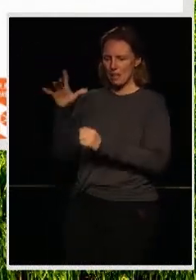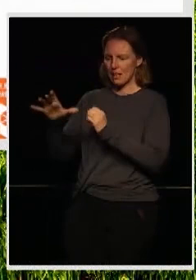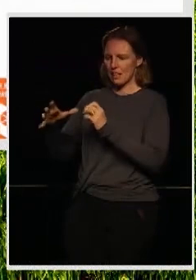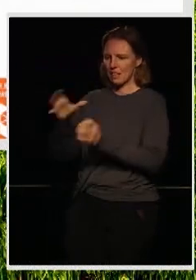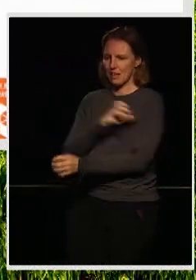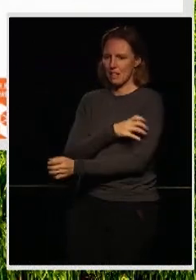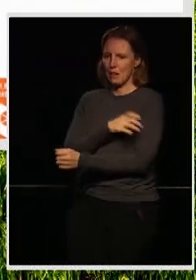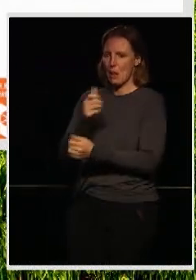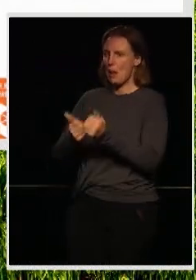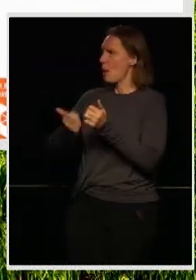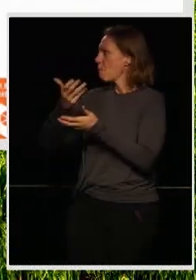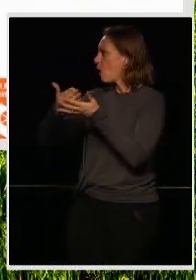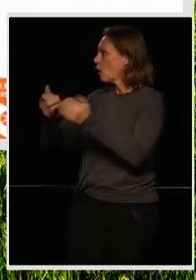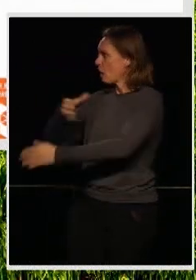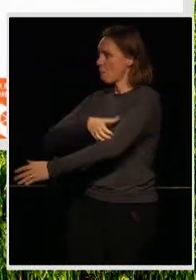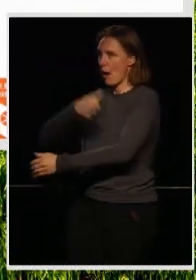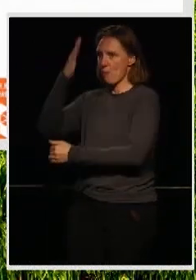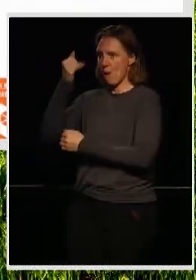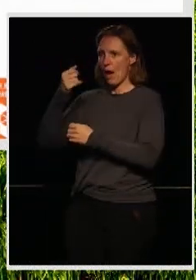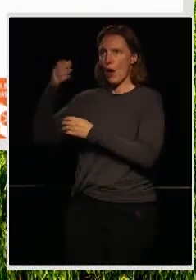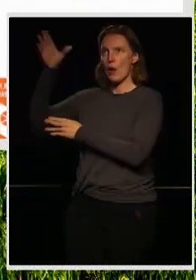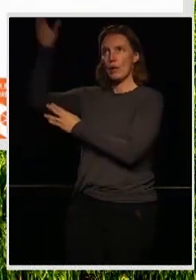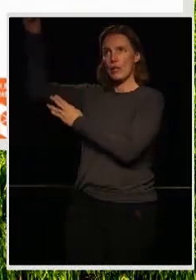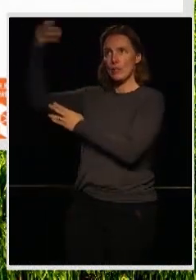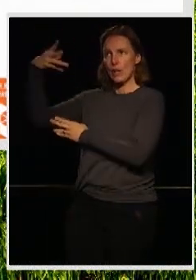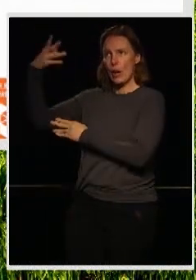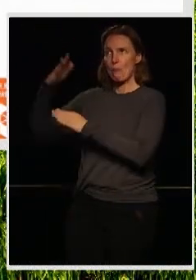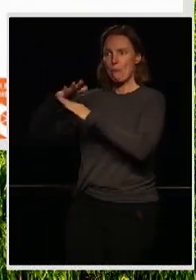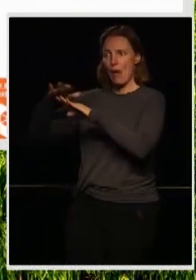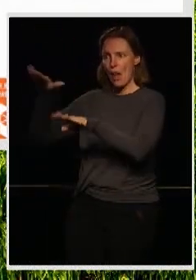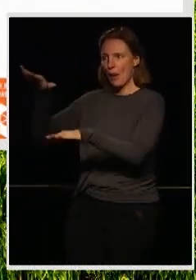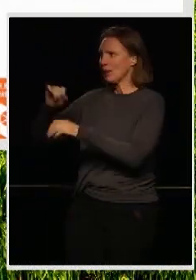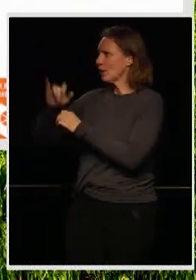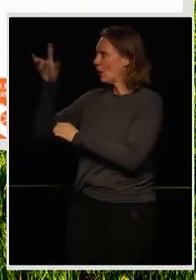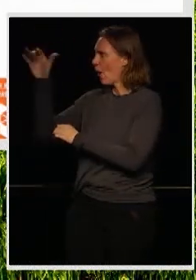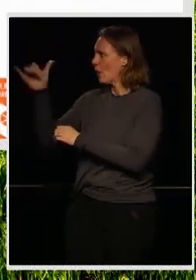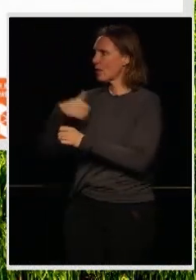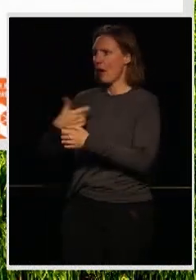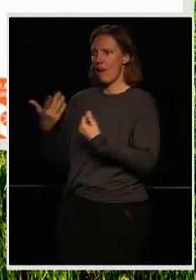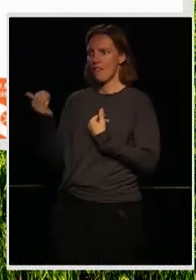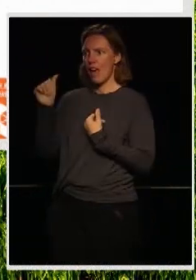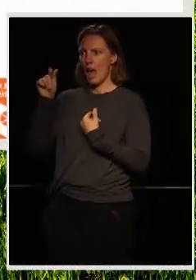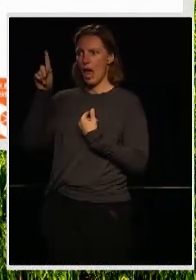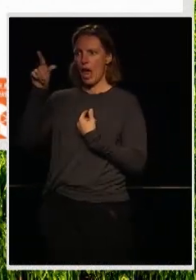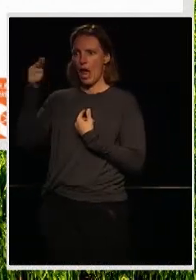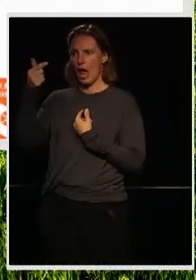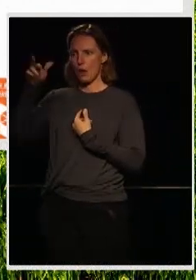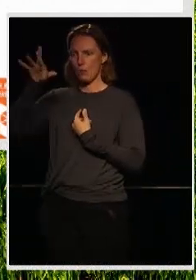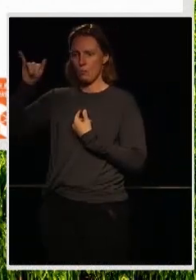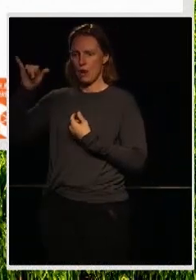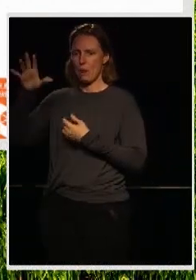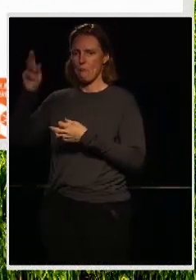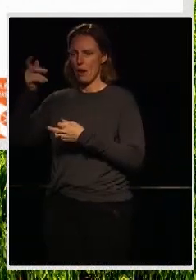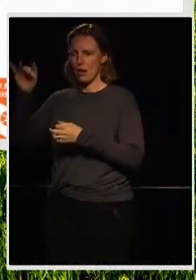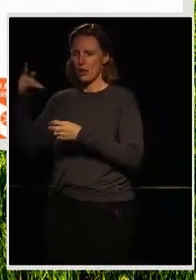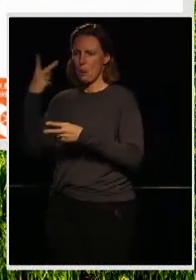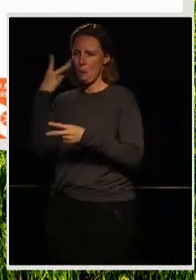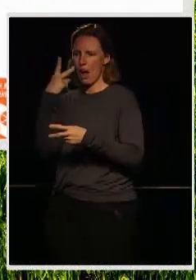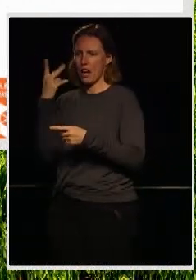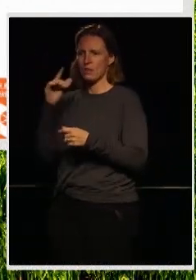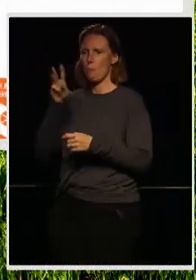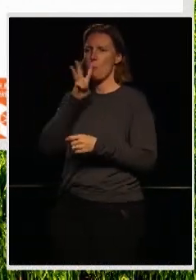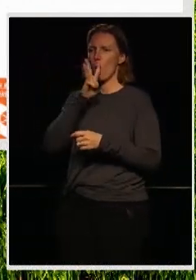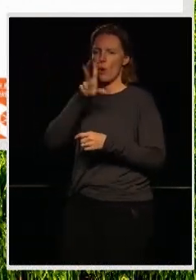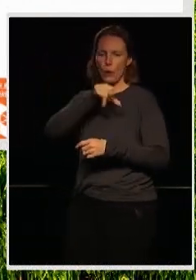powered by a solar panel. It's also equipped with an AgriMonitor that allows the farmer to look at water quality data in